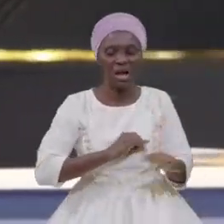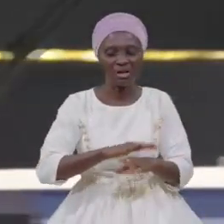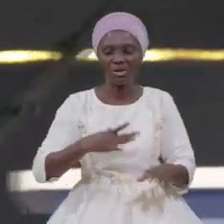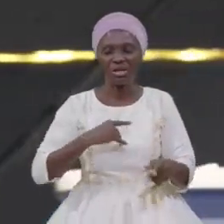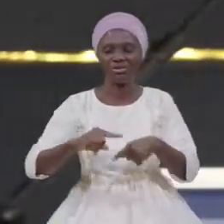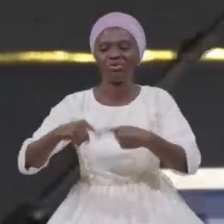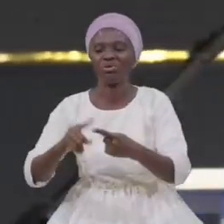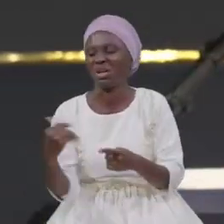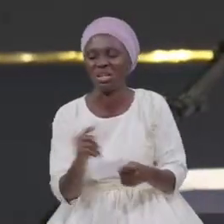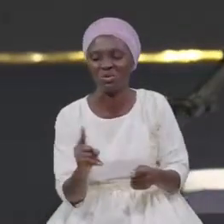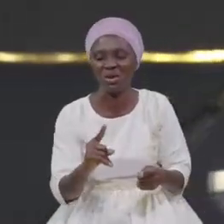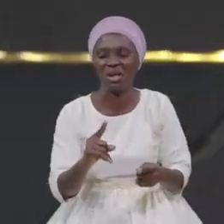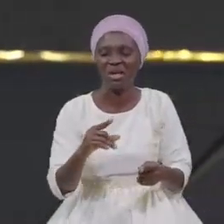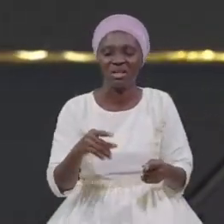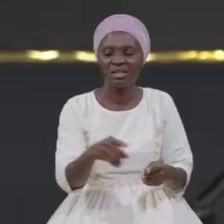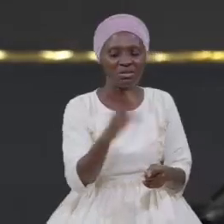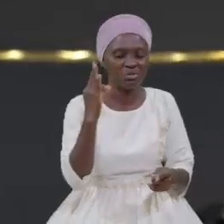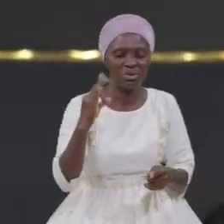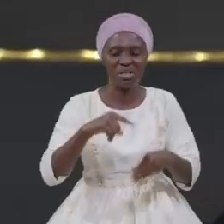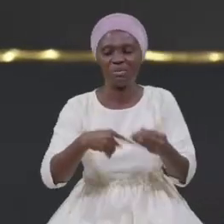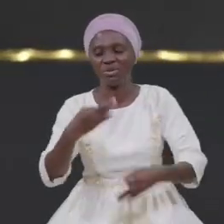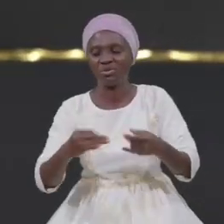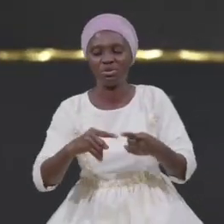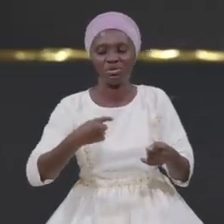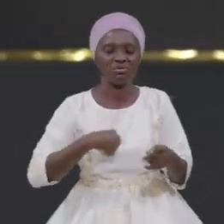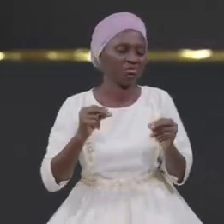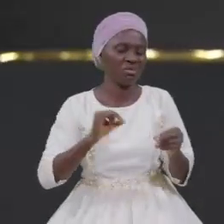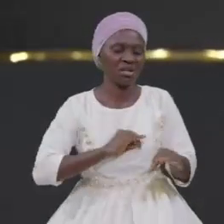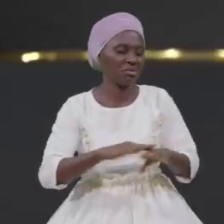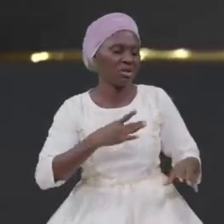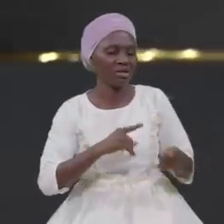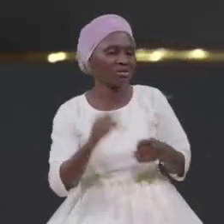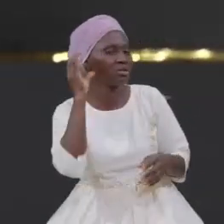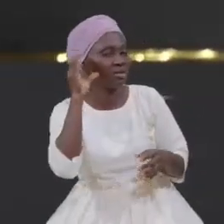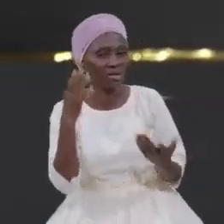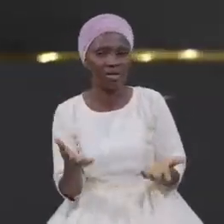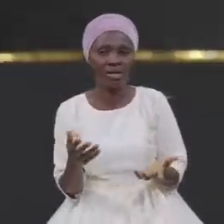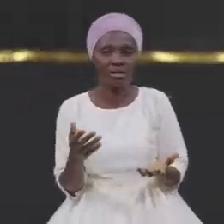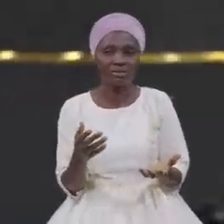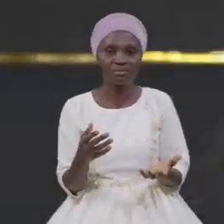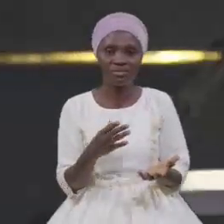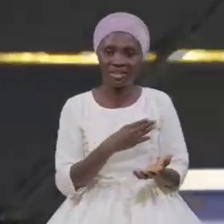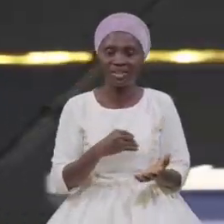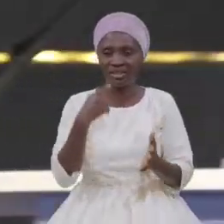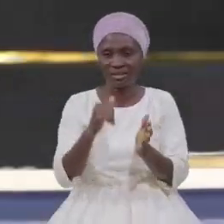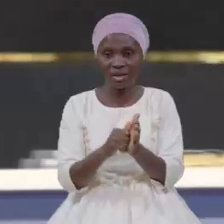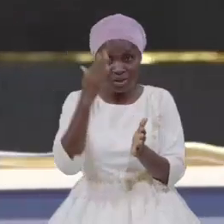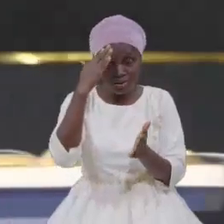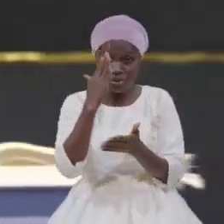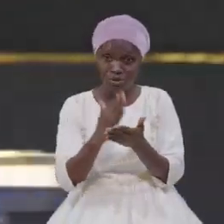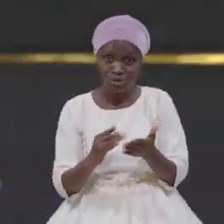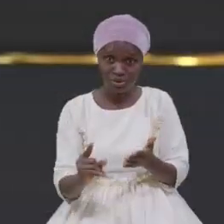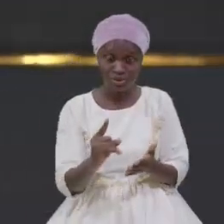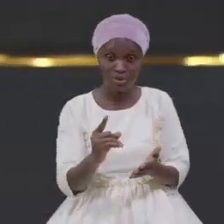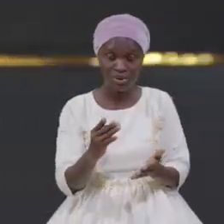know, the thief on the road. And, you know, somebody near could talk to him, said, do you know there is a